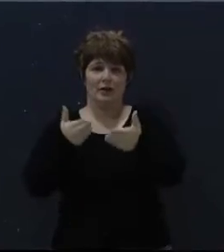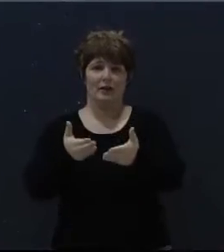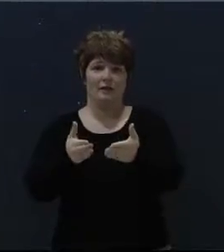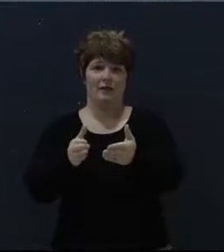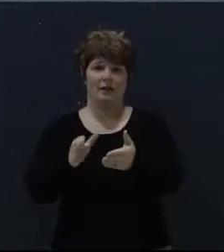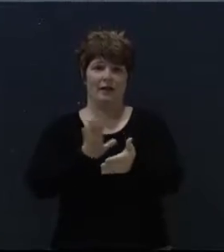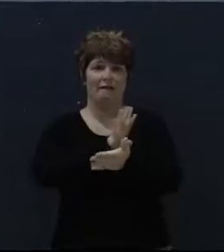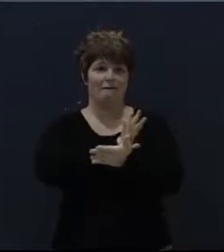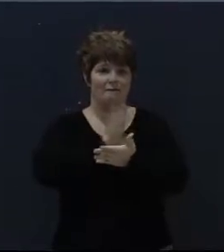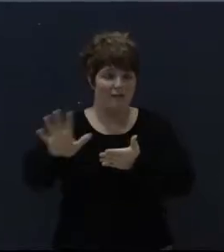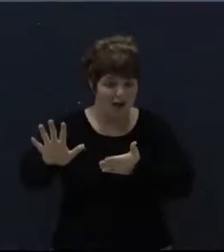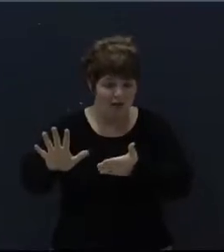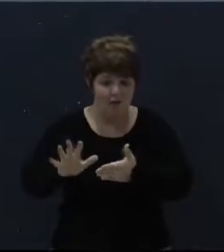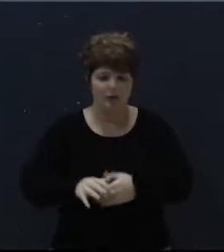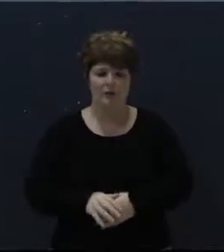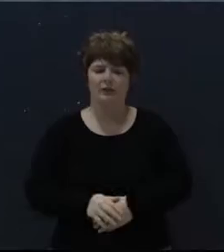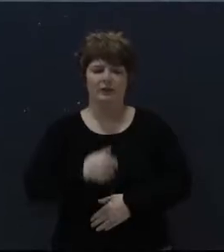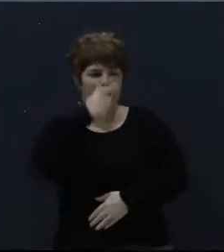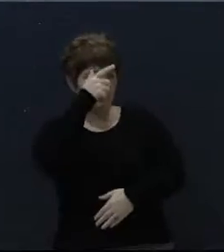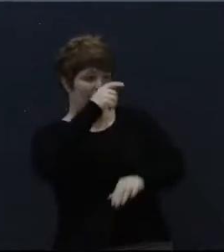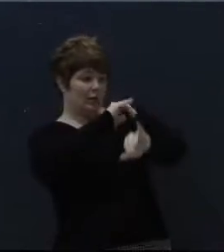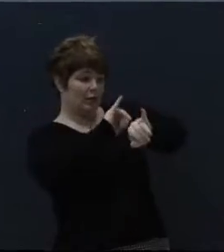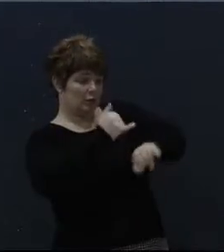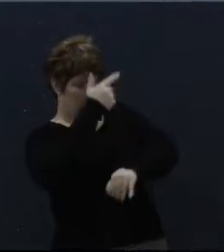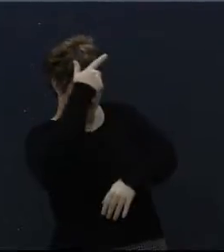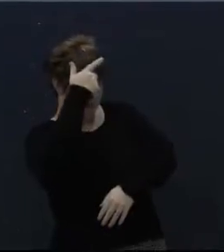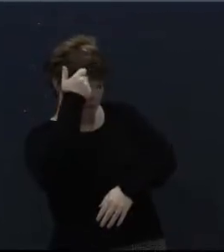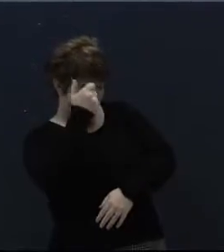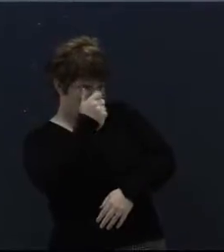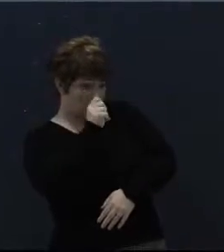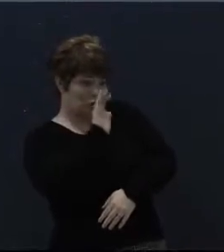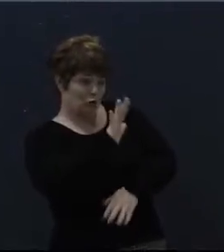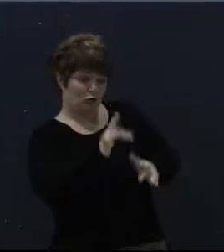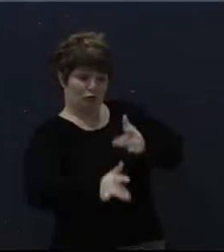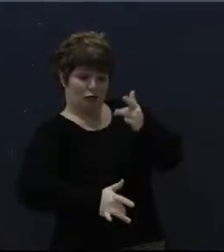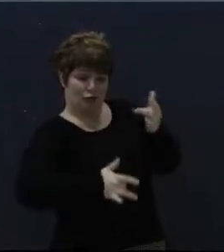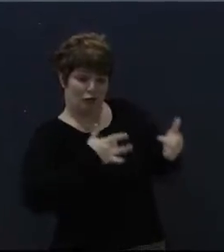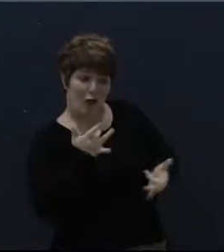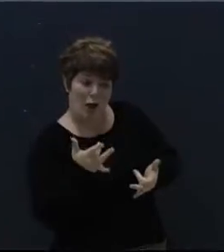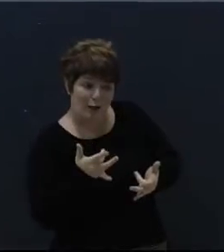excited, somebody help me. You ever get where God is, you'll get excited. And